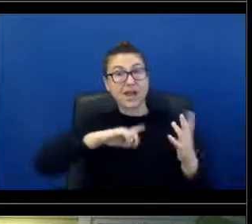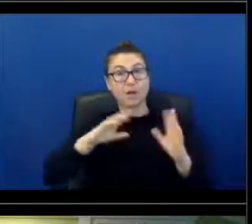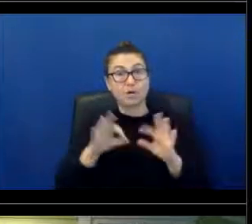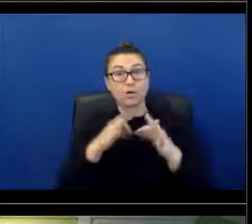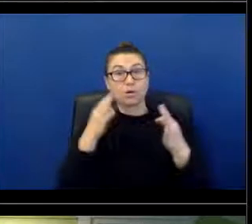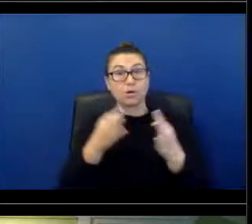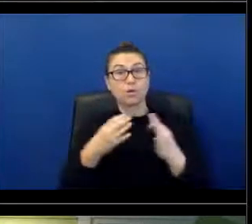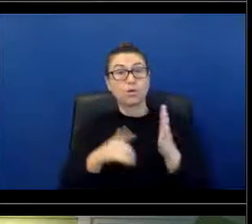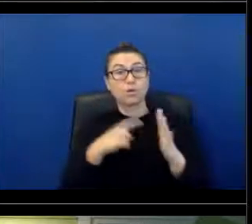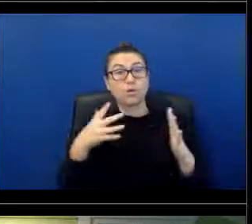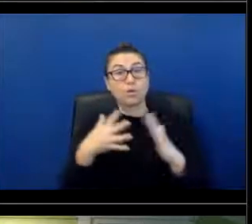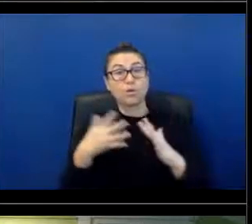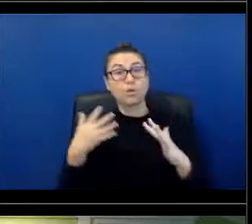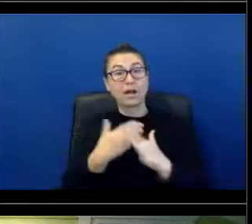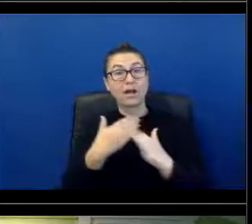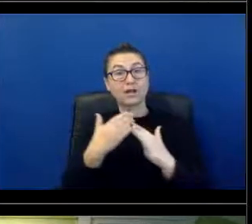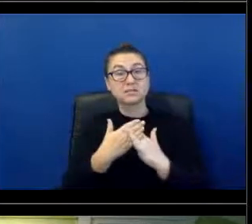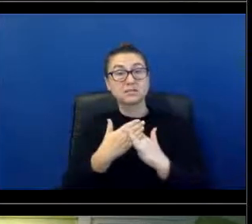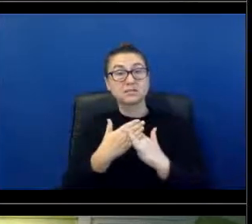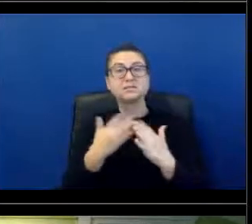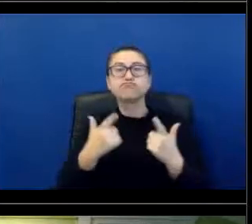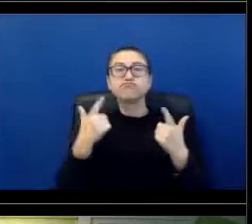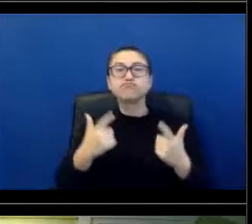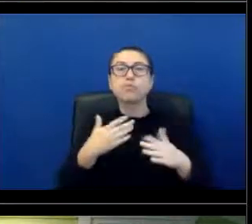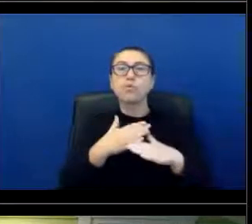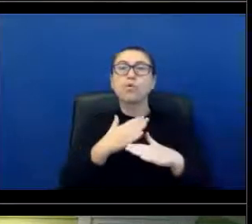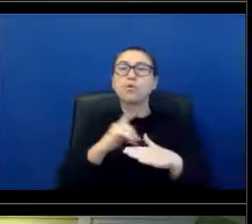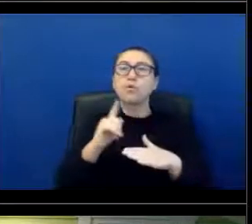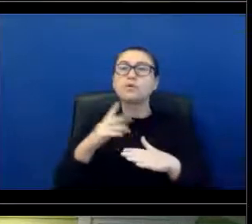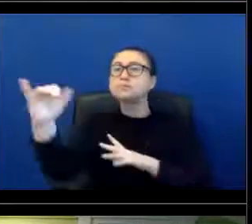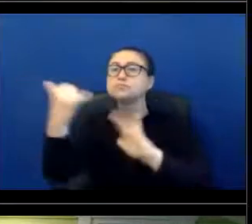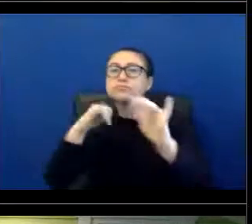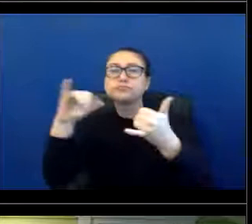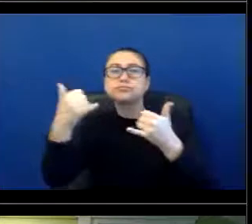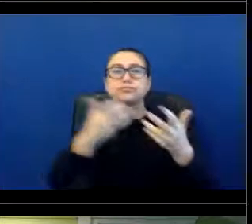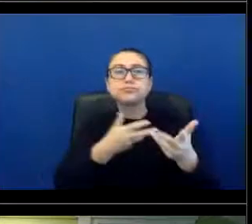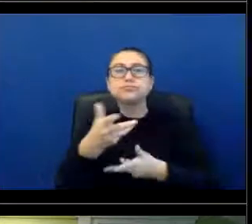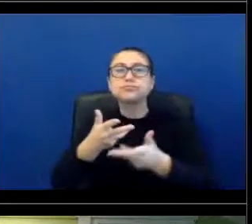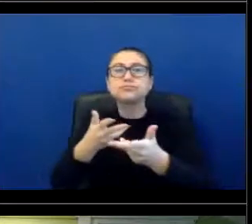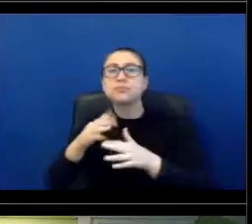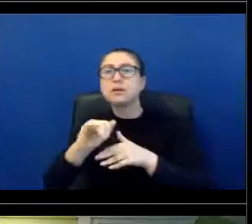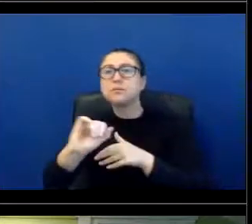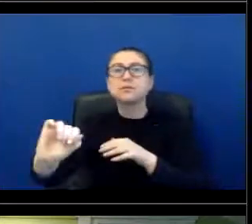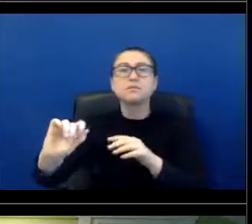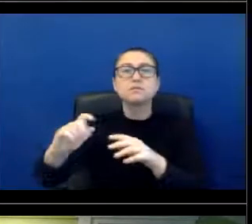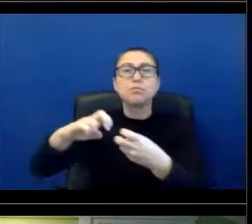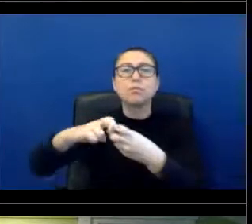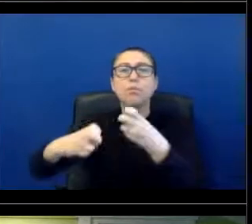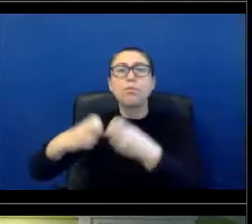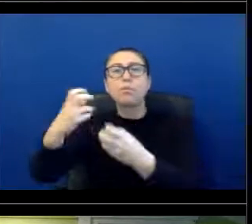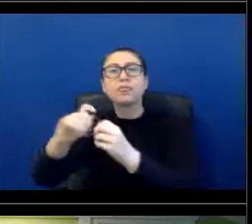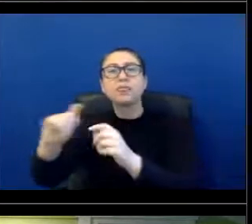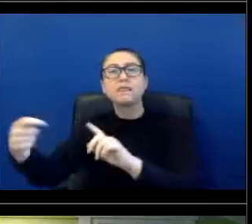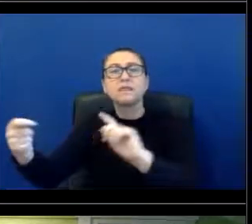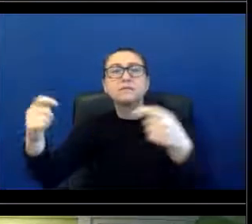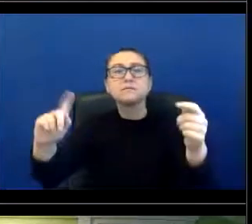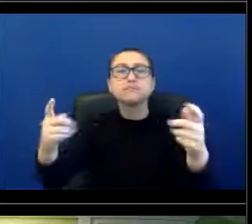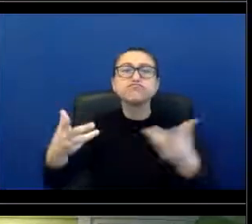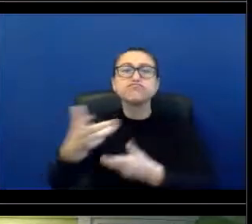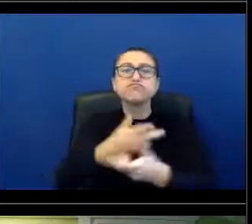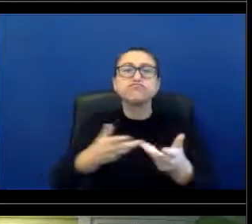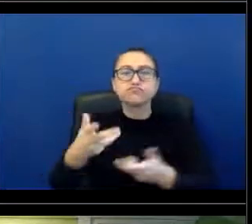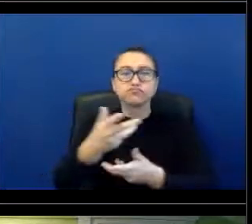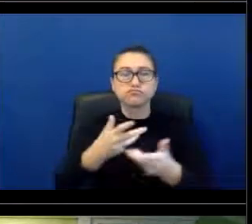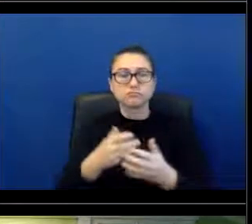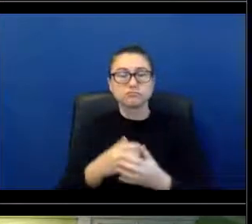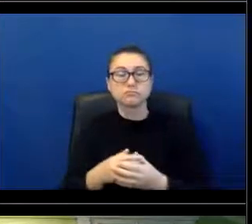responding to calls about neighbour problems. Yes. And then we have